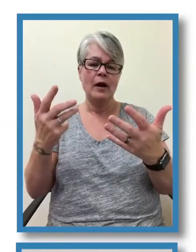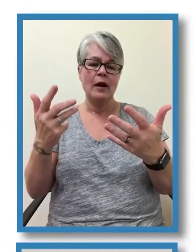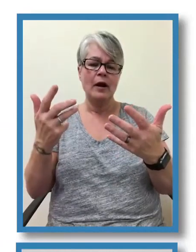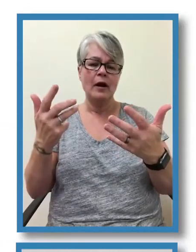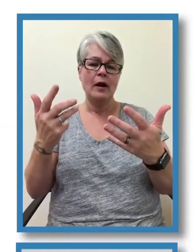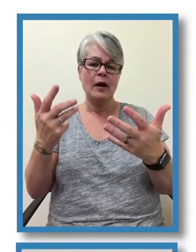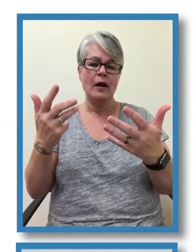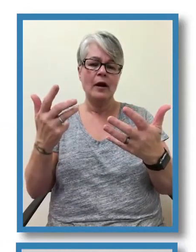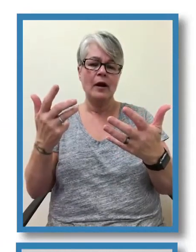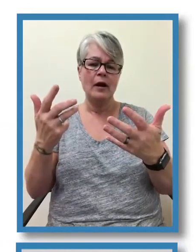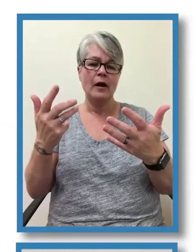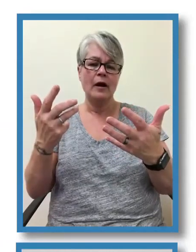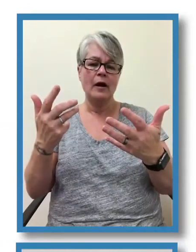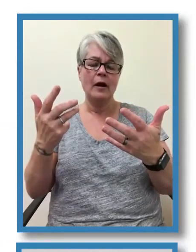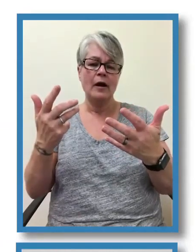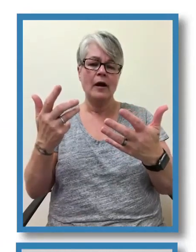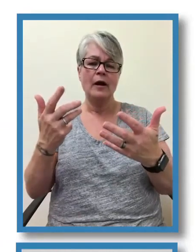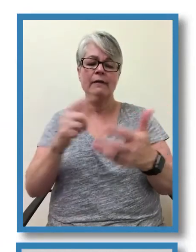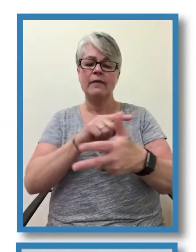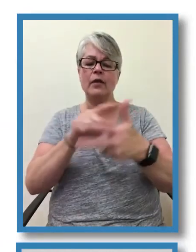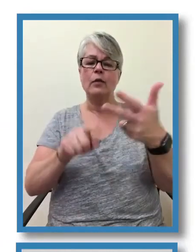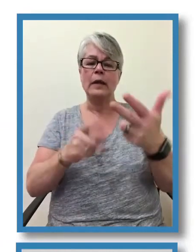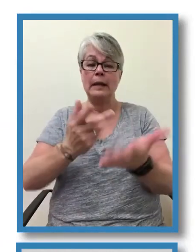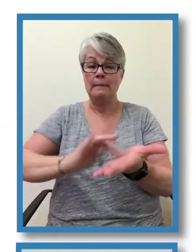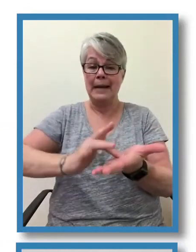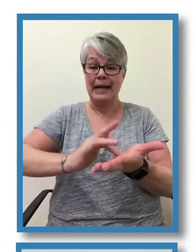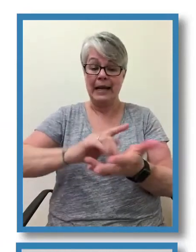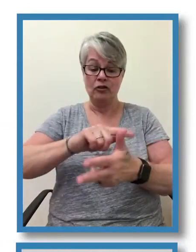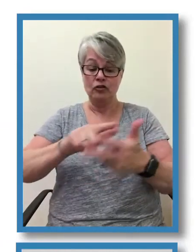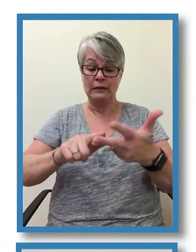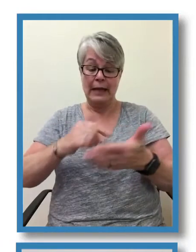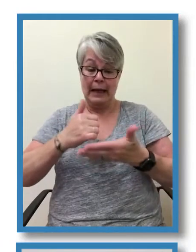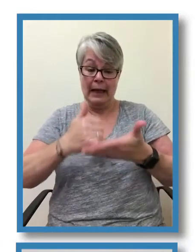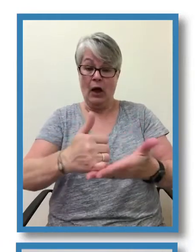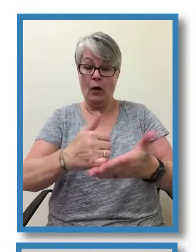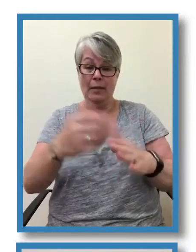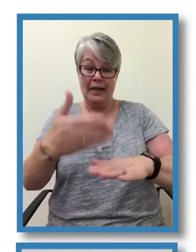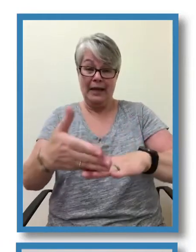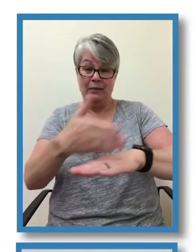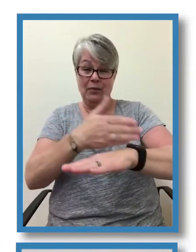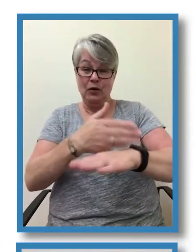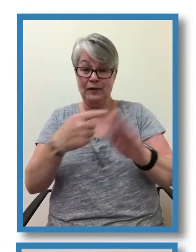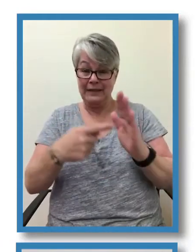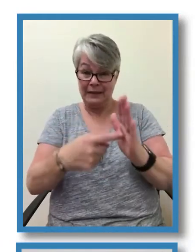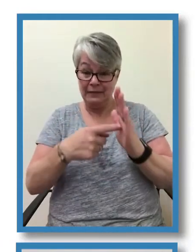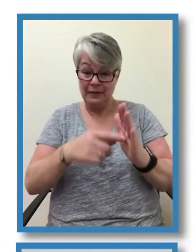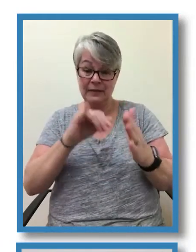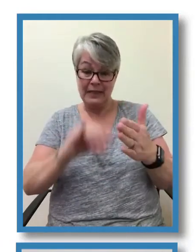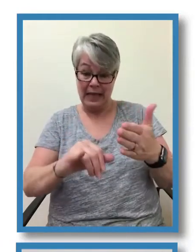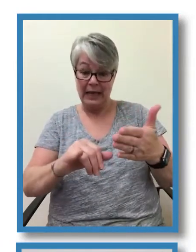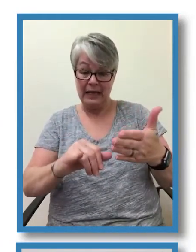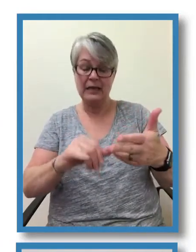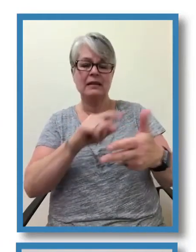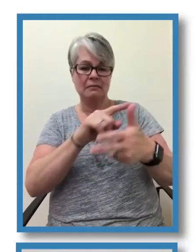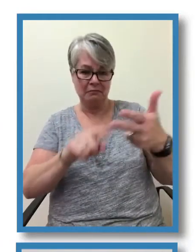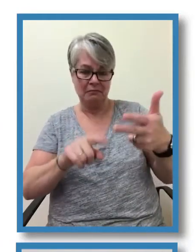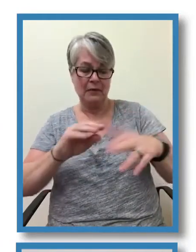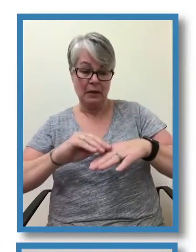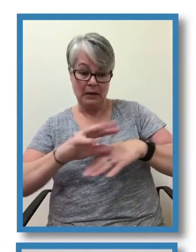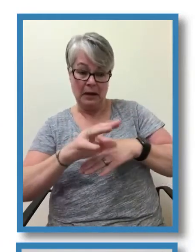may improve for 6 months to a year and then gradually decline. This is so-called symptomatic treatments. There are